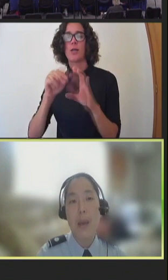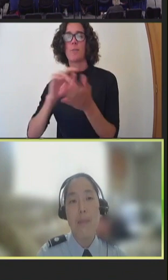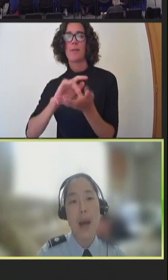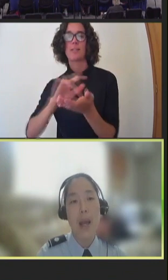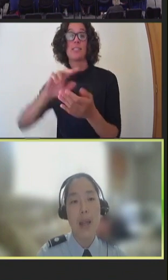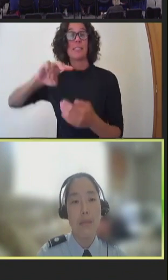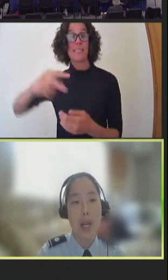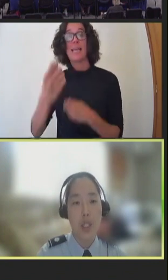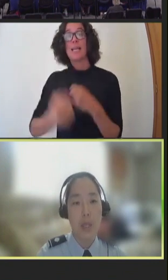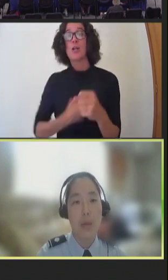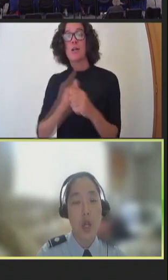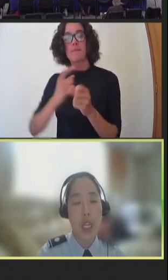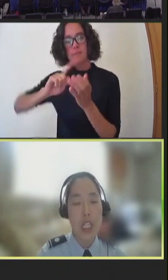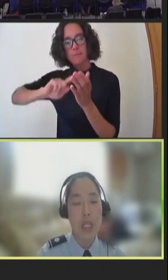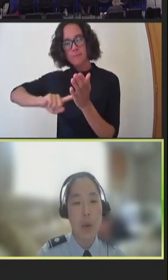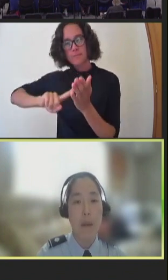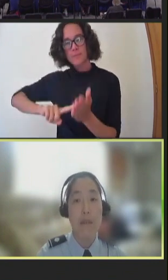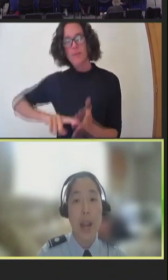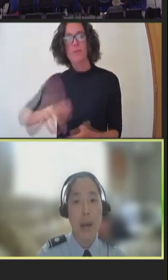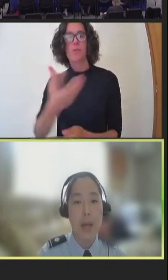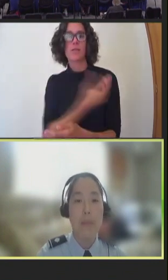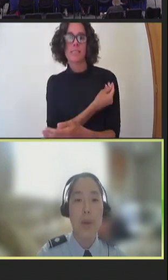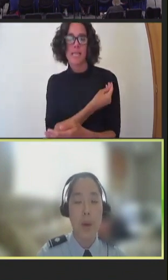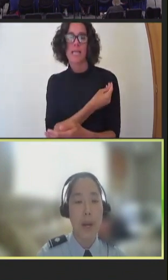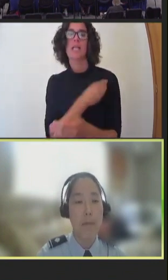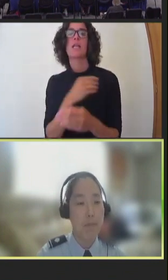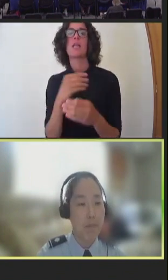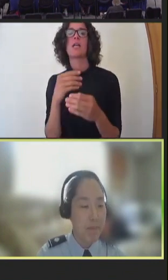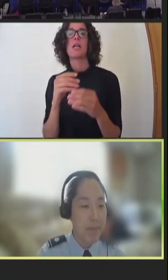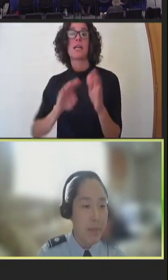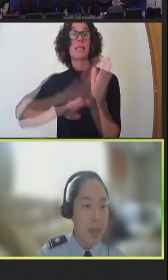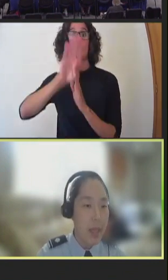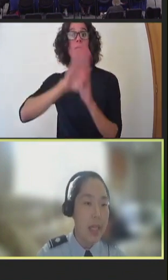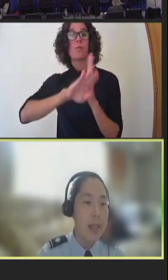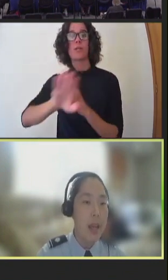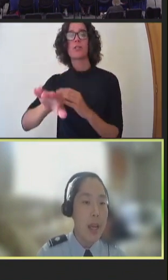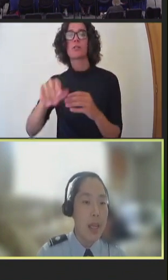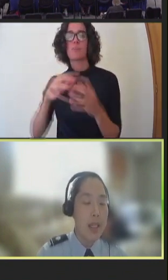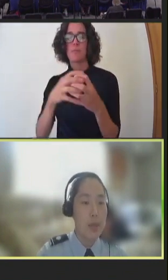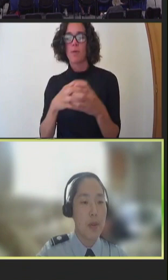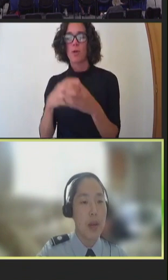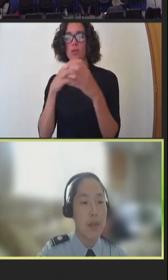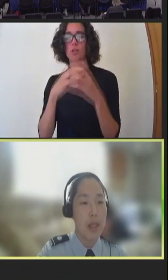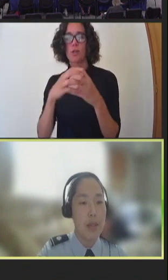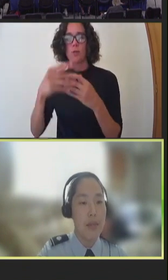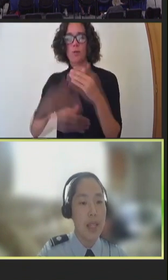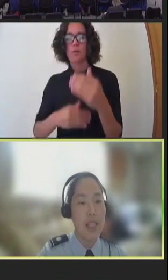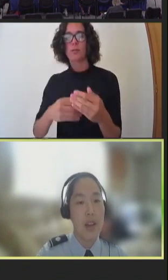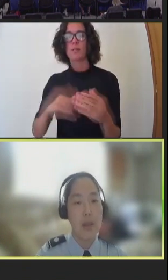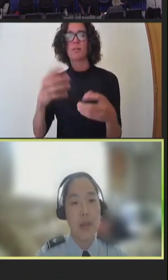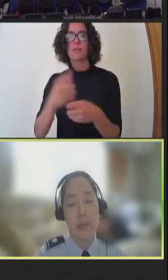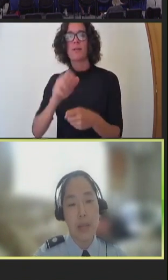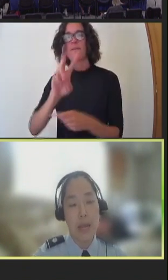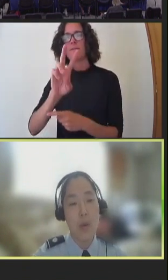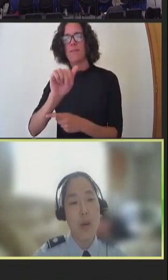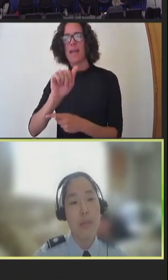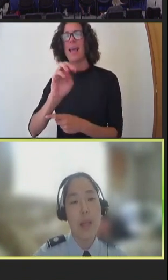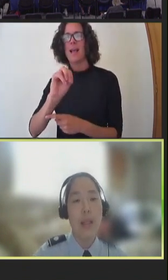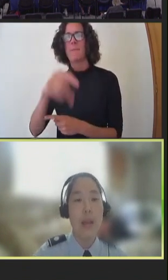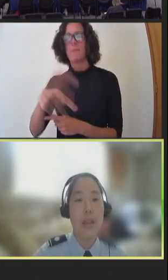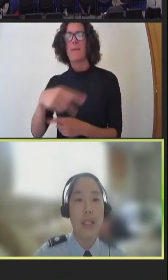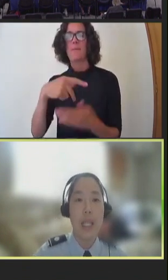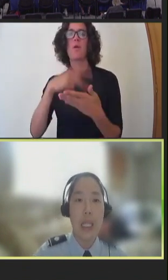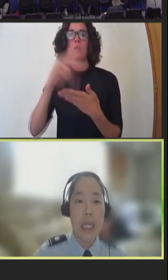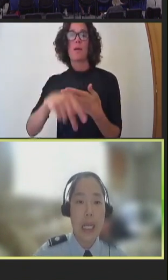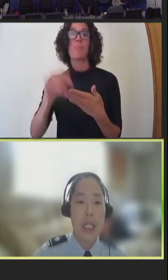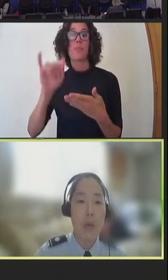Acceleration by Modular Progression, or VAMP program. And this program is a vaccine development platform